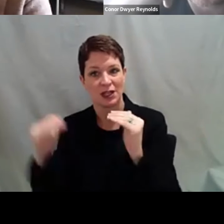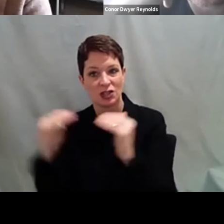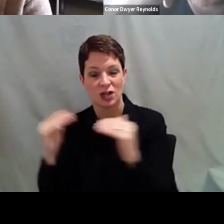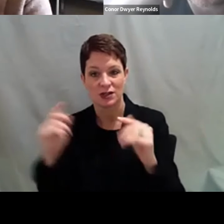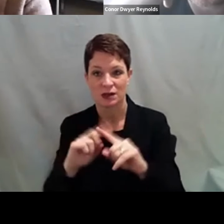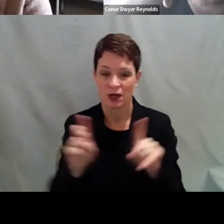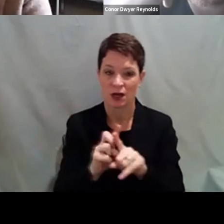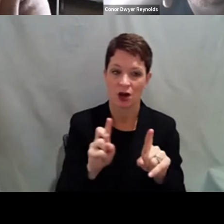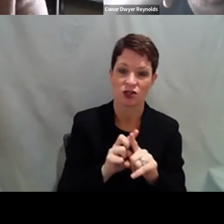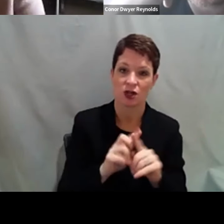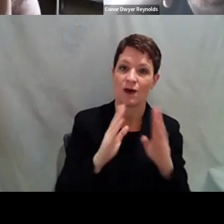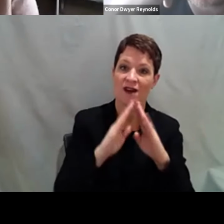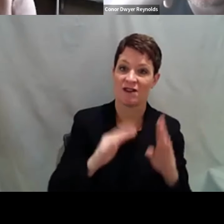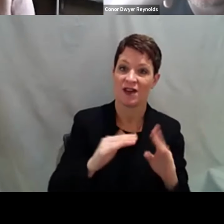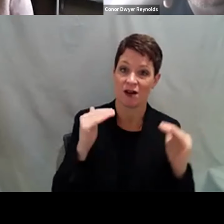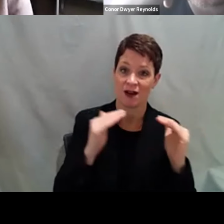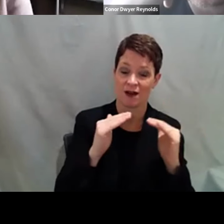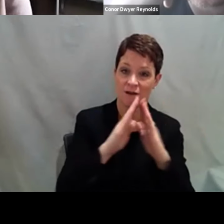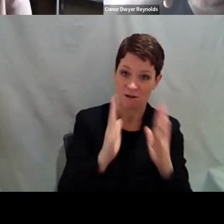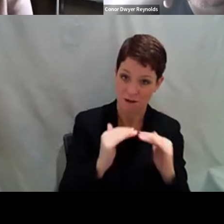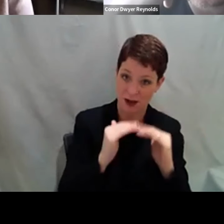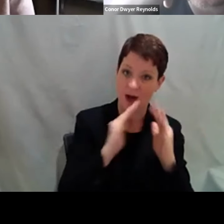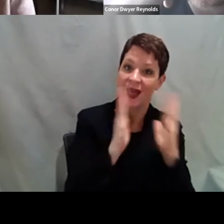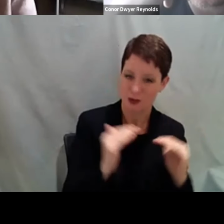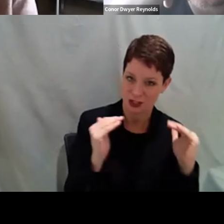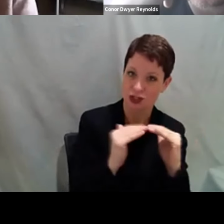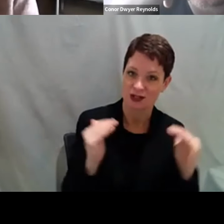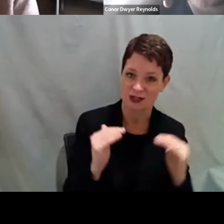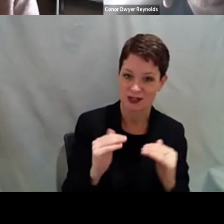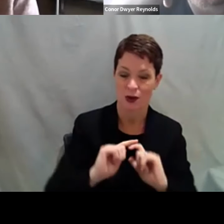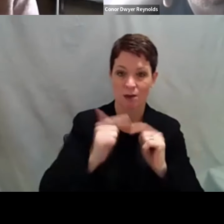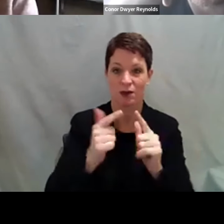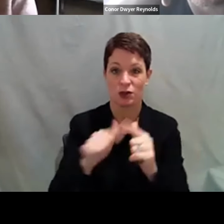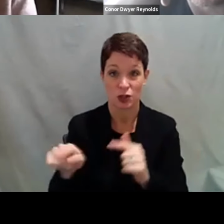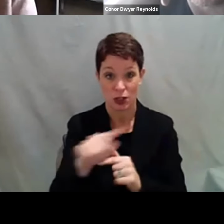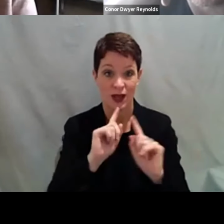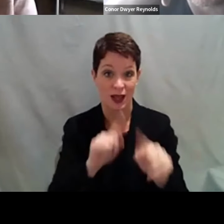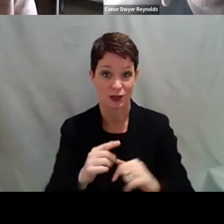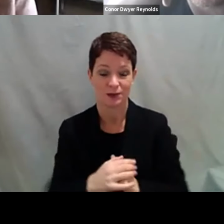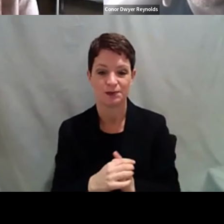of fair housing. So I'll pass the baton back to you all.